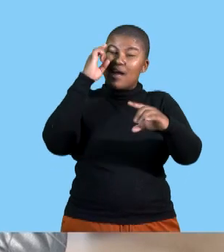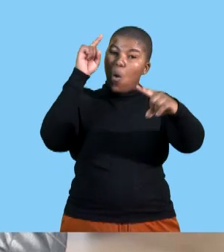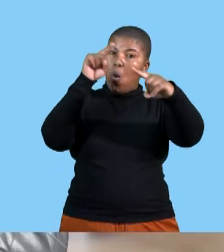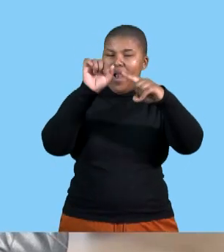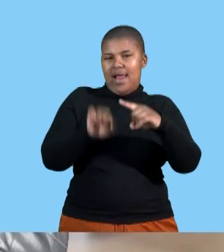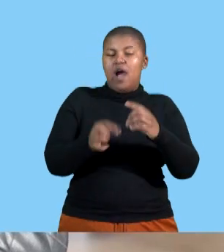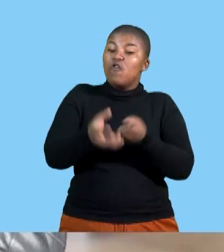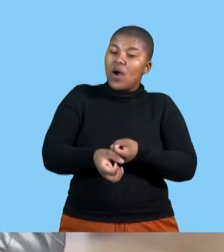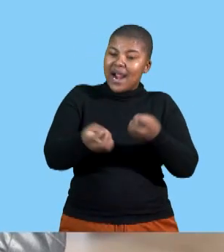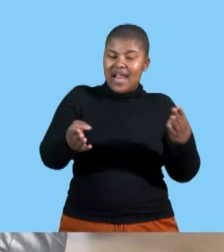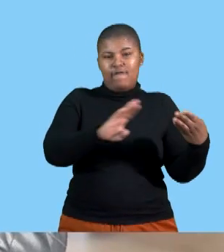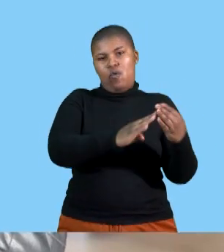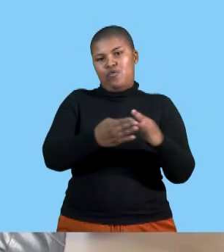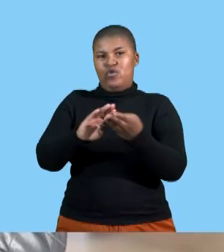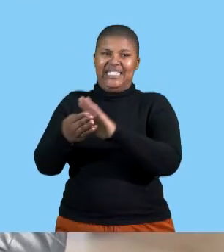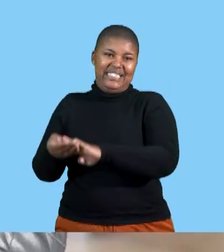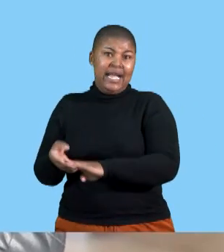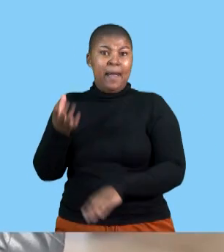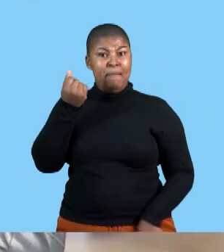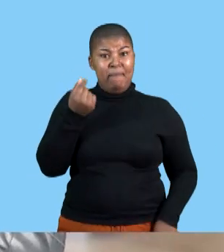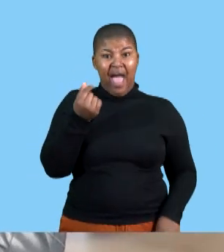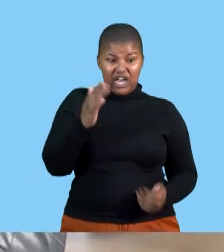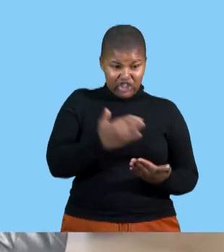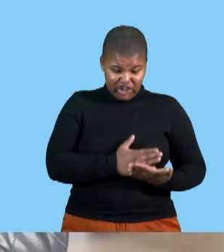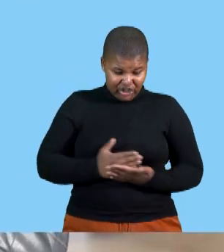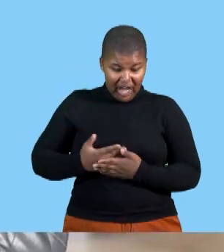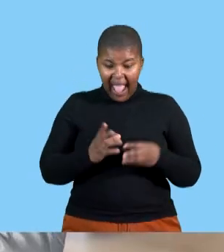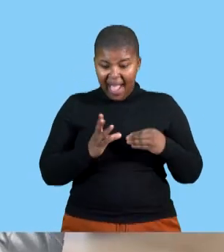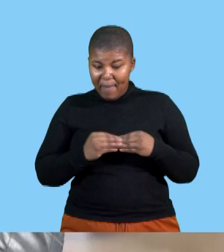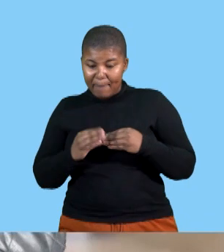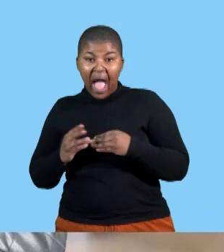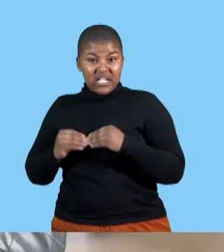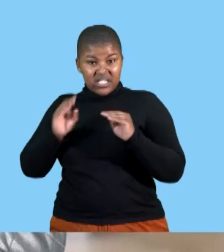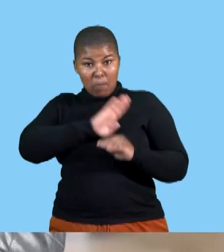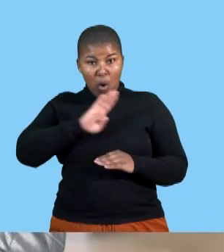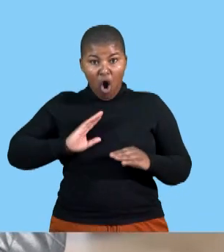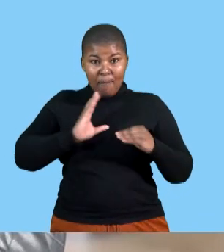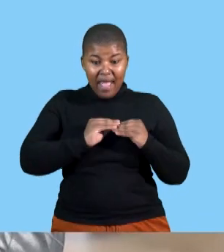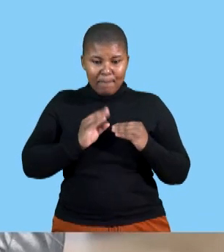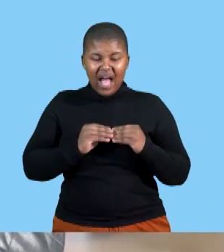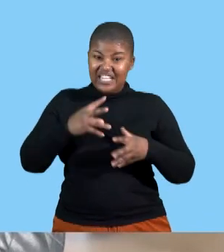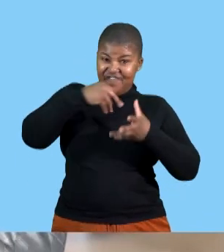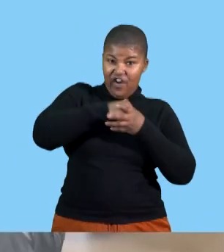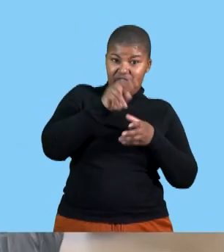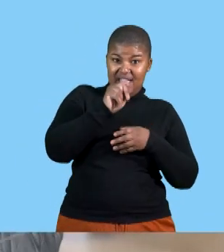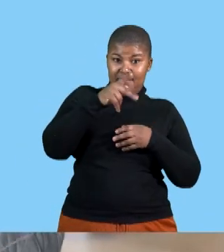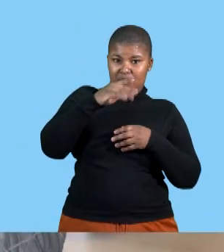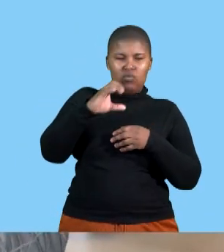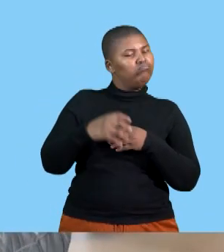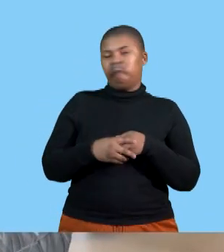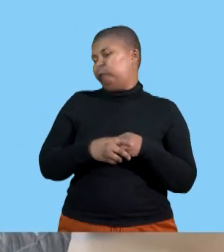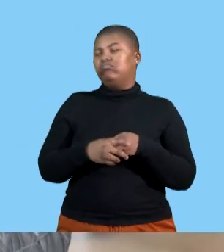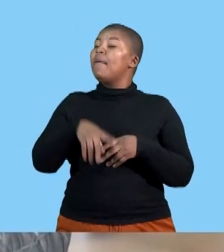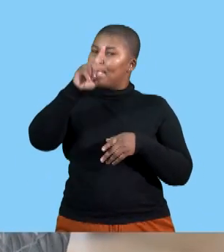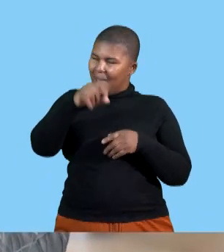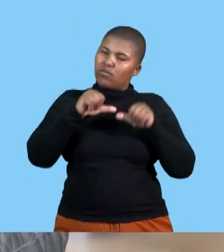the society. That money cannot be shared amongst the people who work in a non-profit organization or for any other reason. It has